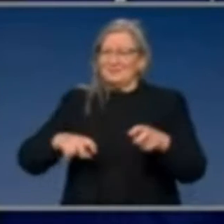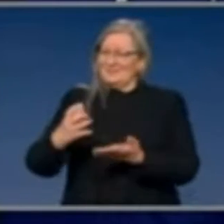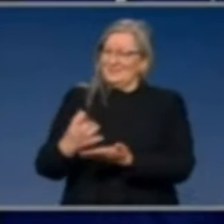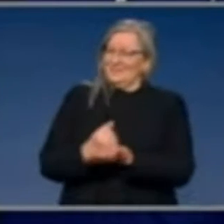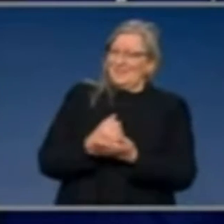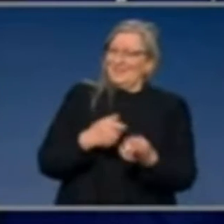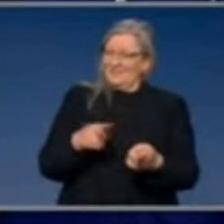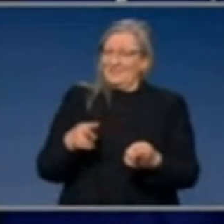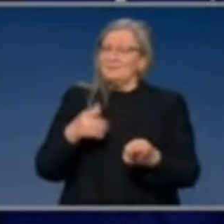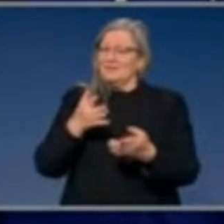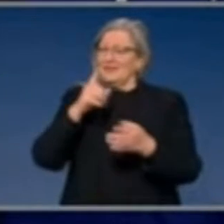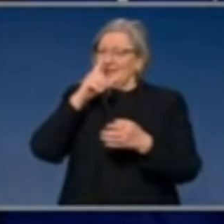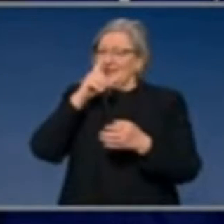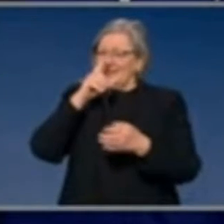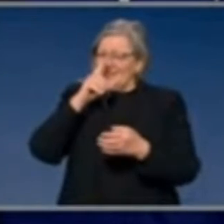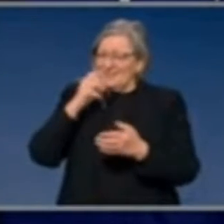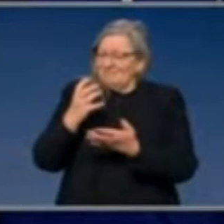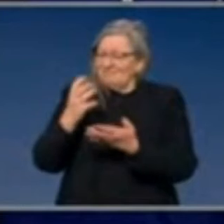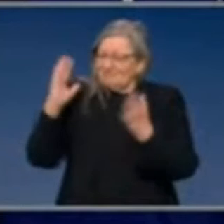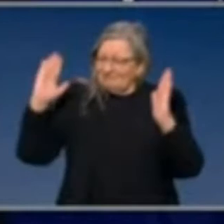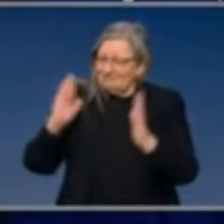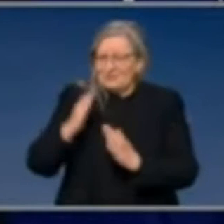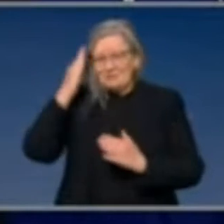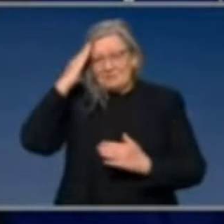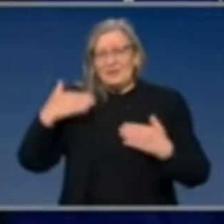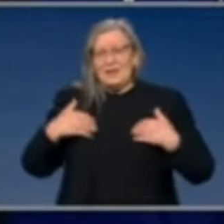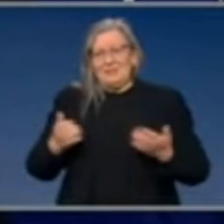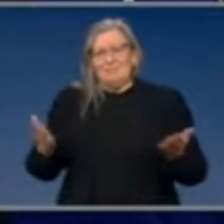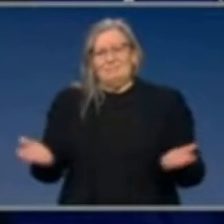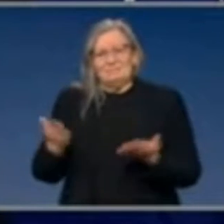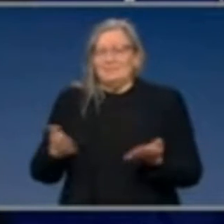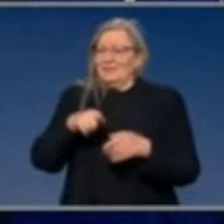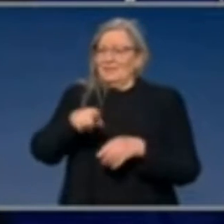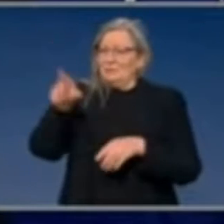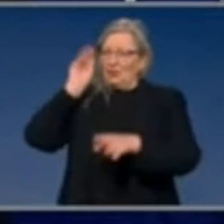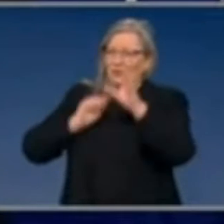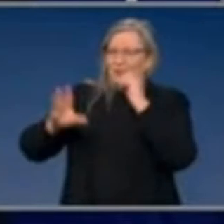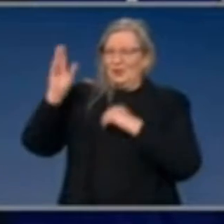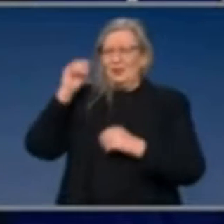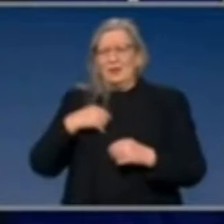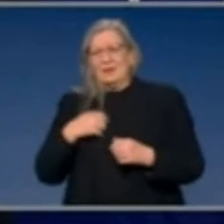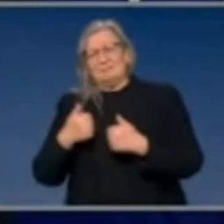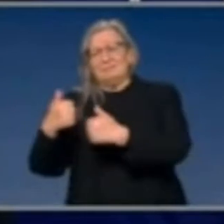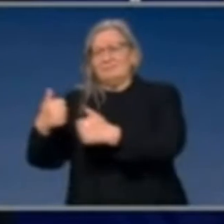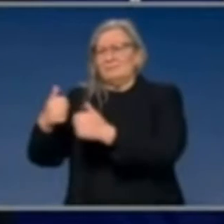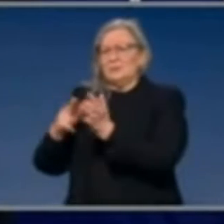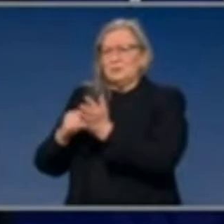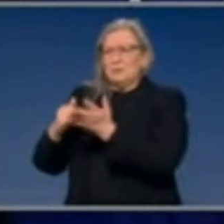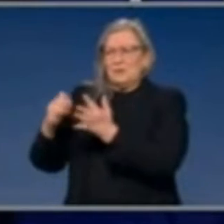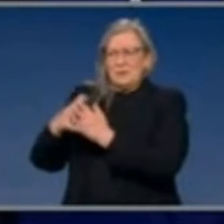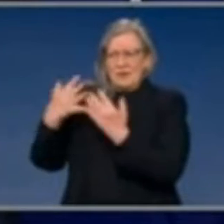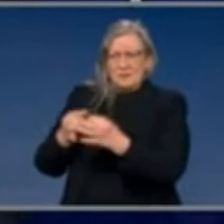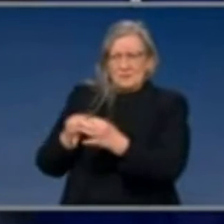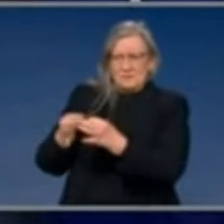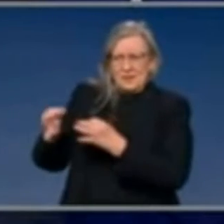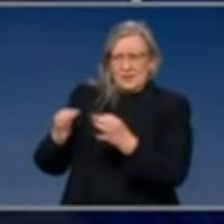of those mental health issues and, of course, enhance kids' learning as well. So I welcome the New South Wales plan and look forward to a similar plan